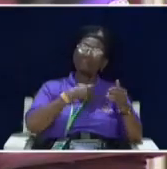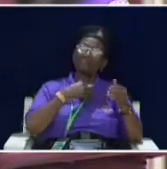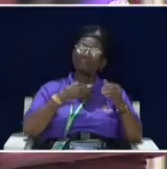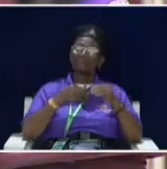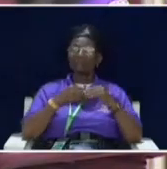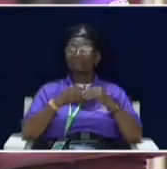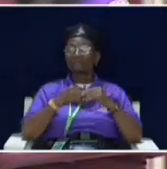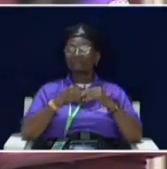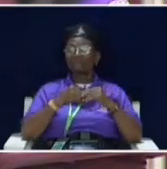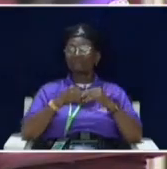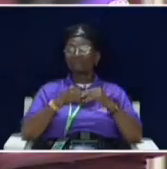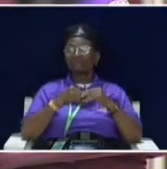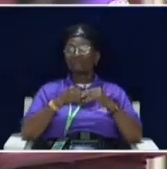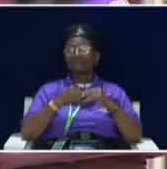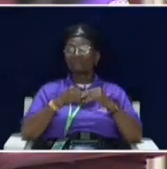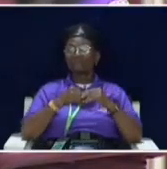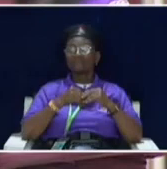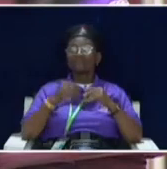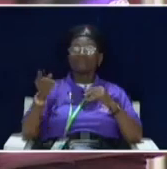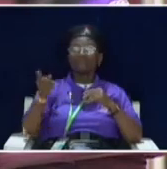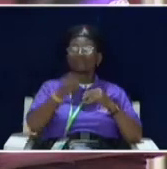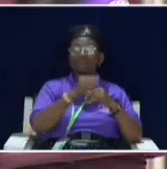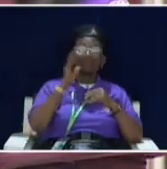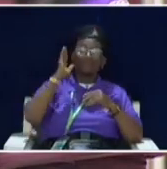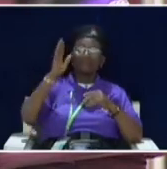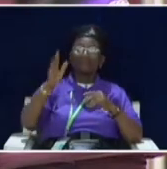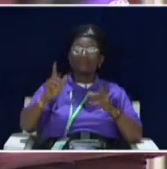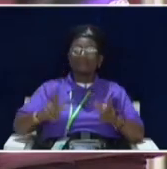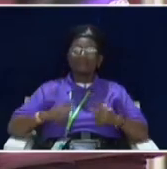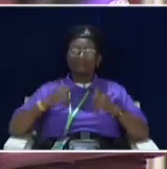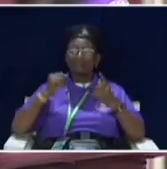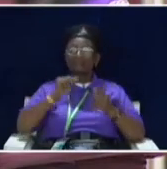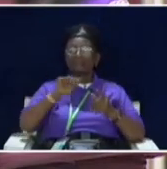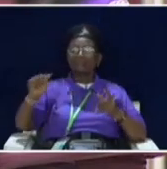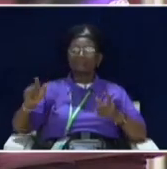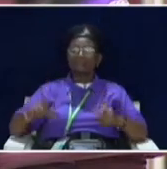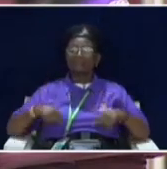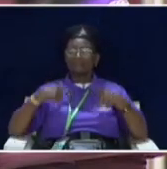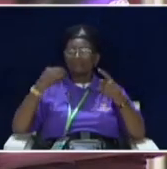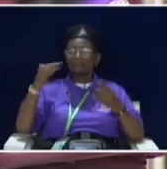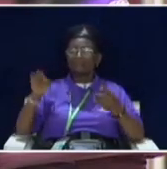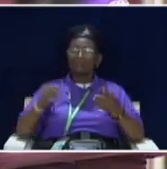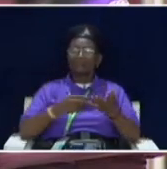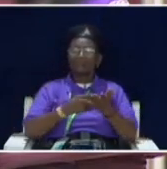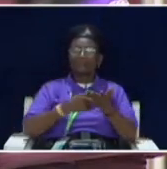sake, you will live a life of holiness.